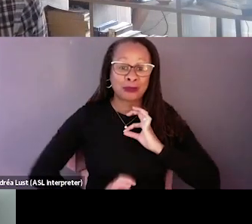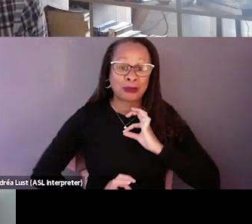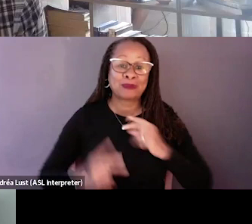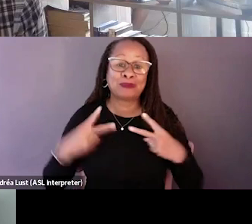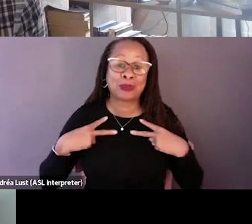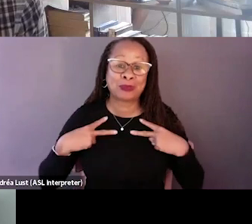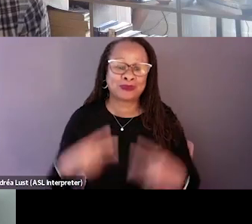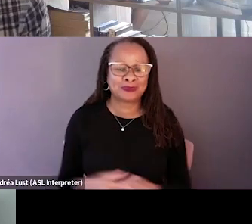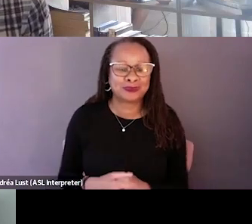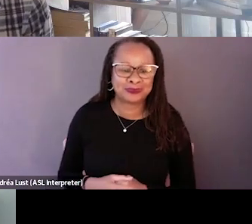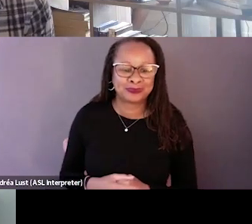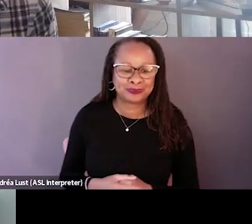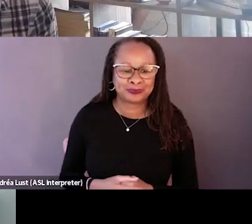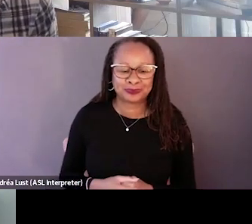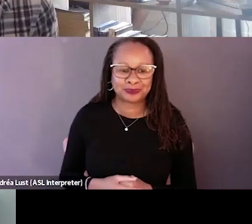collar.